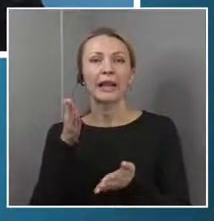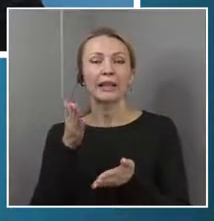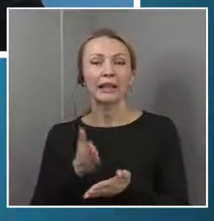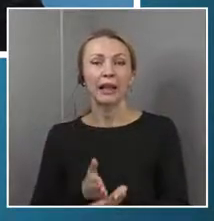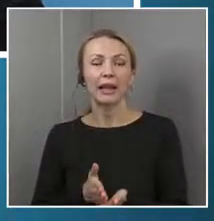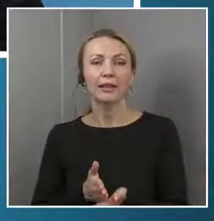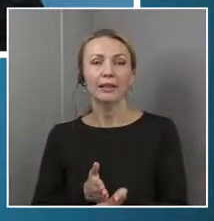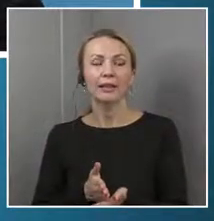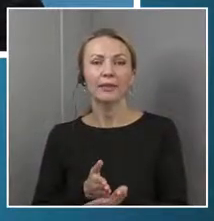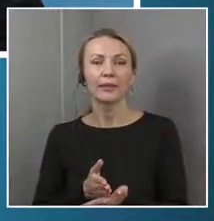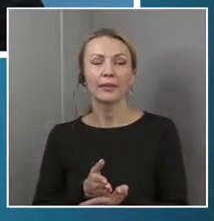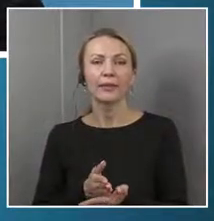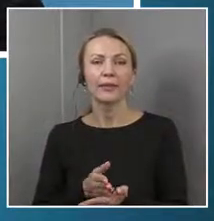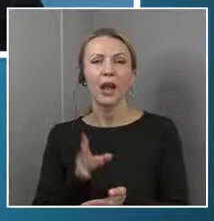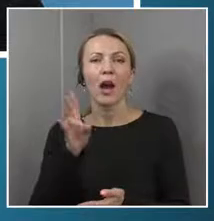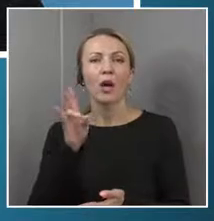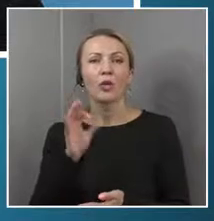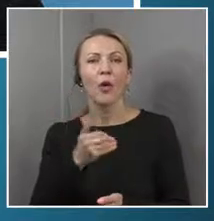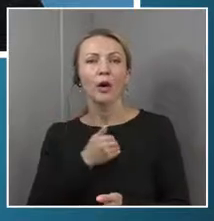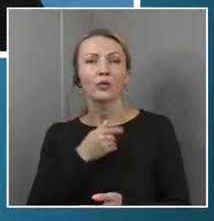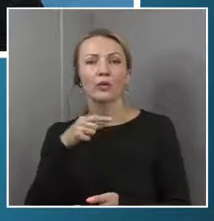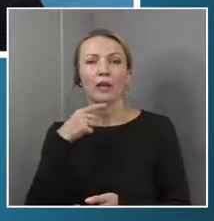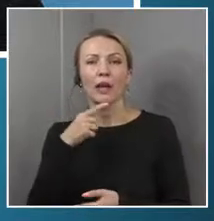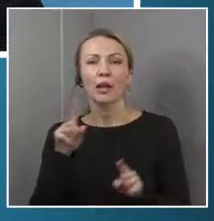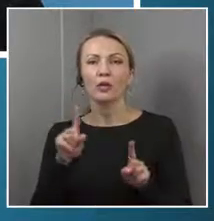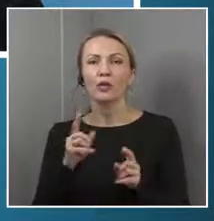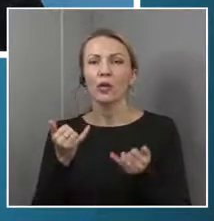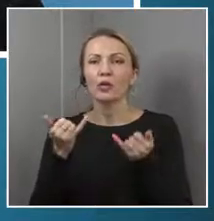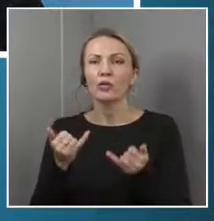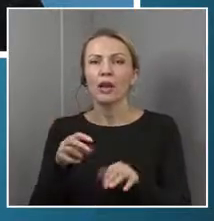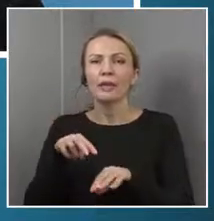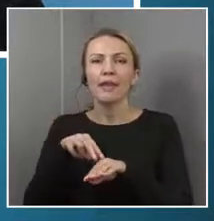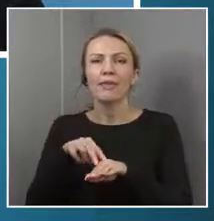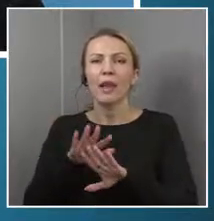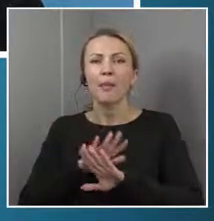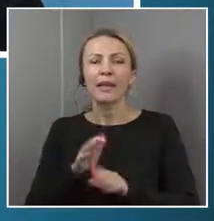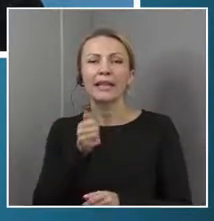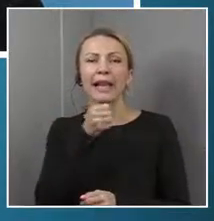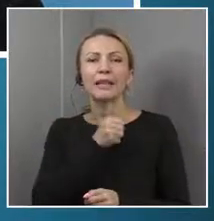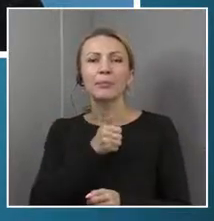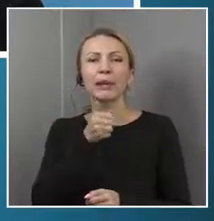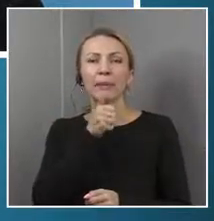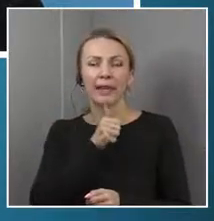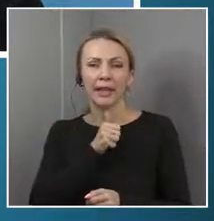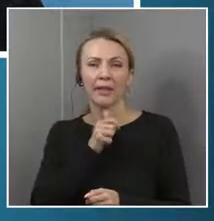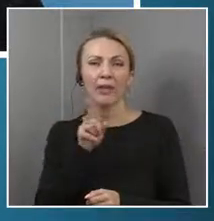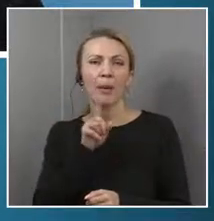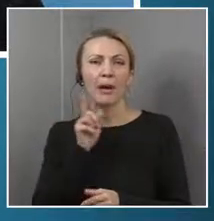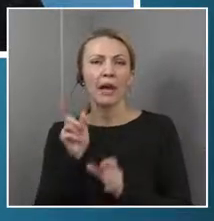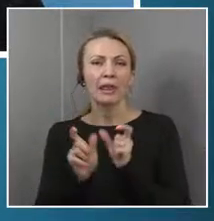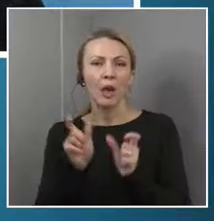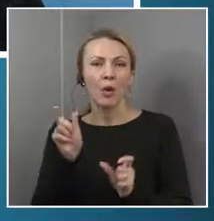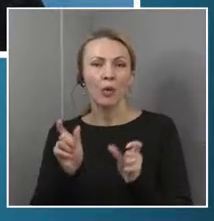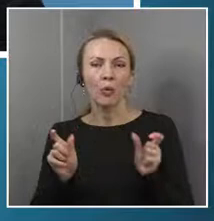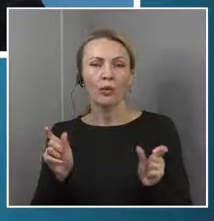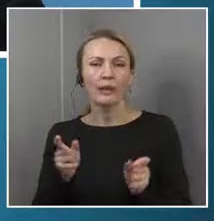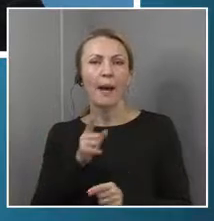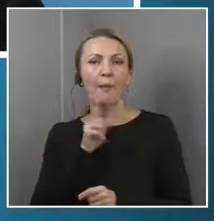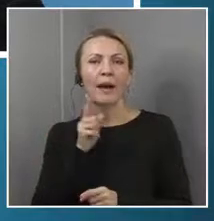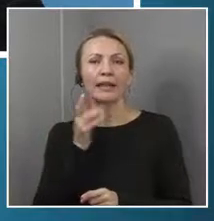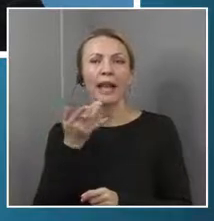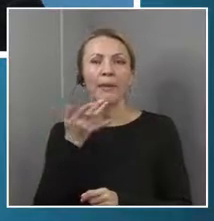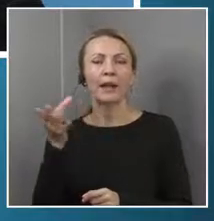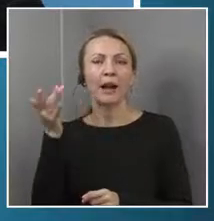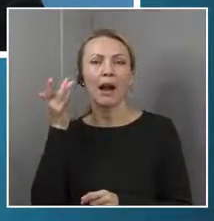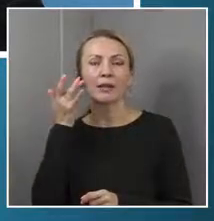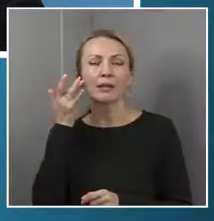but they're very adventurous, I think, at the moment. So they're, as they are more apt to step into the